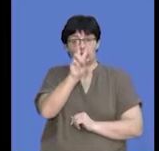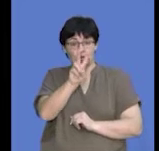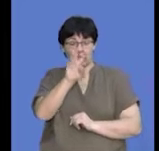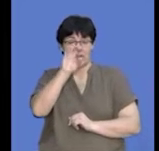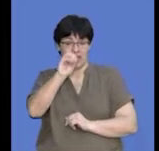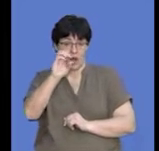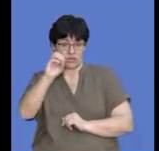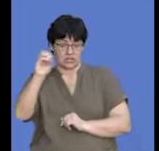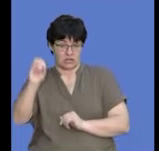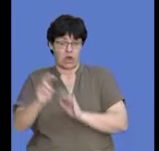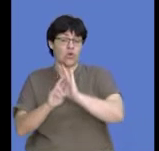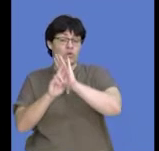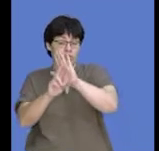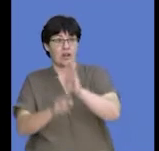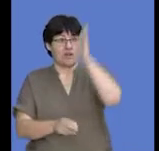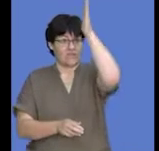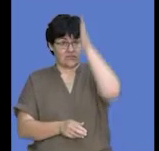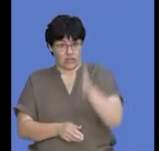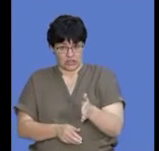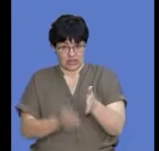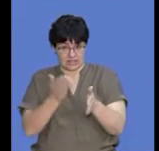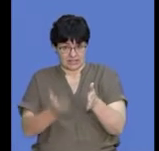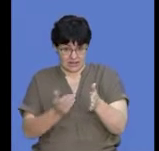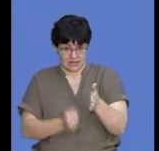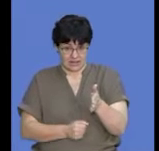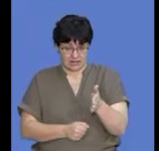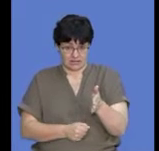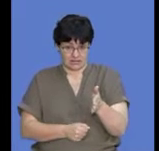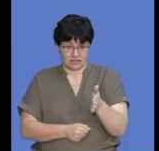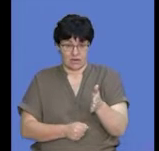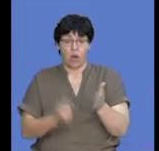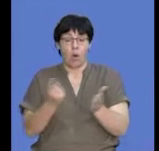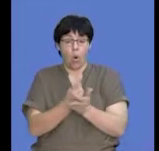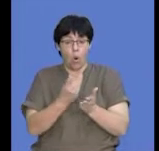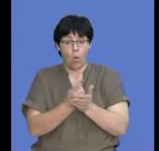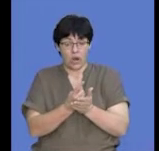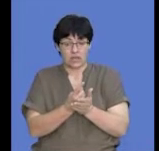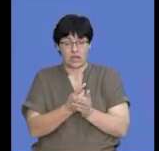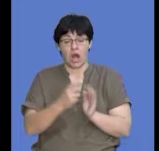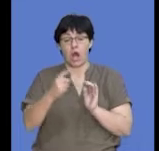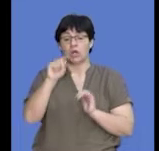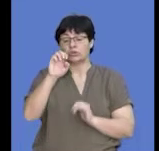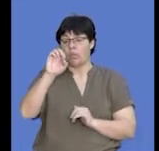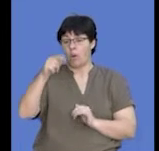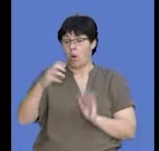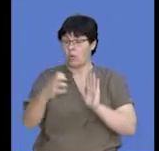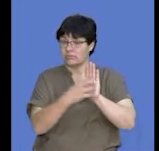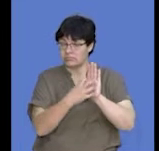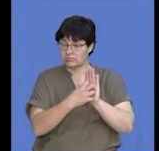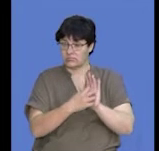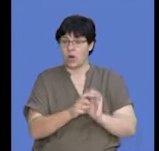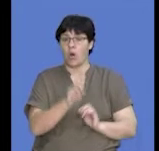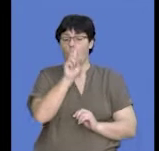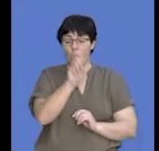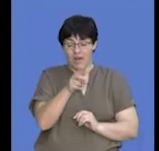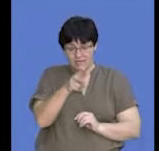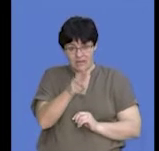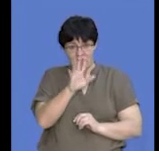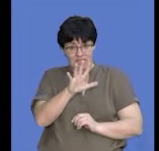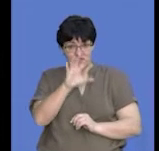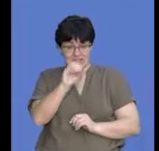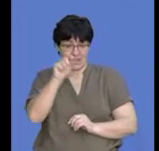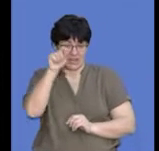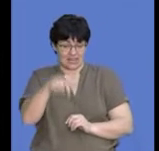1:2000 represents my vertical scale. And always your topographical maps is 1:50,000,